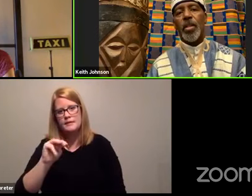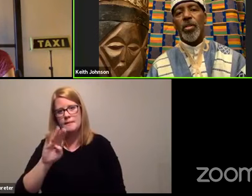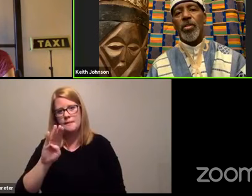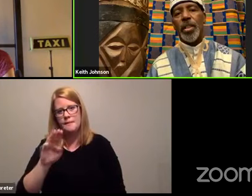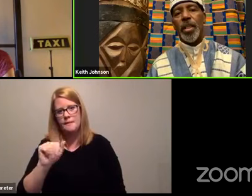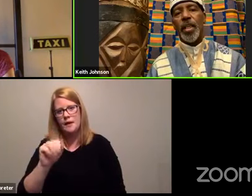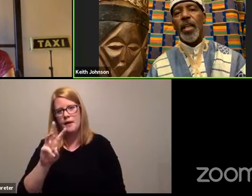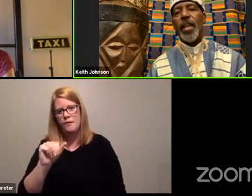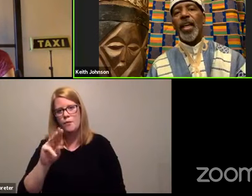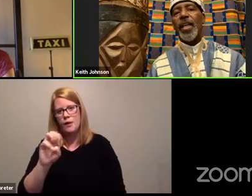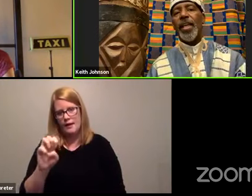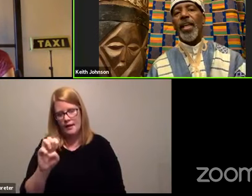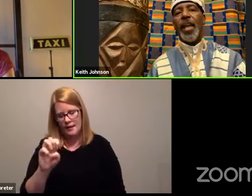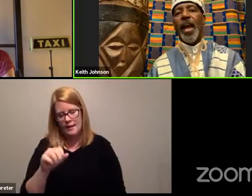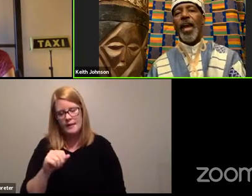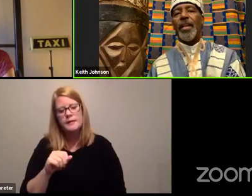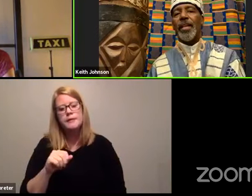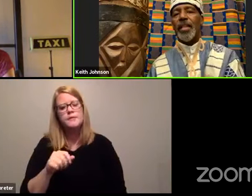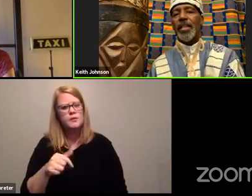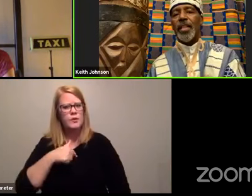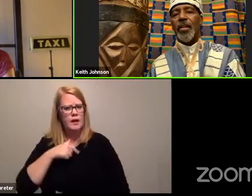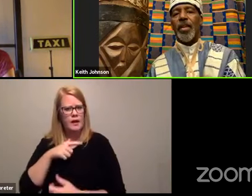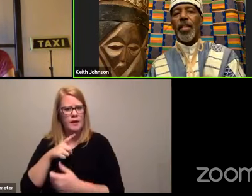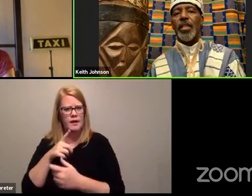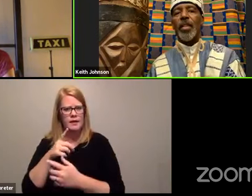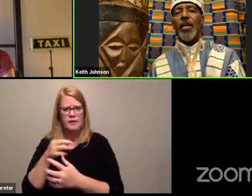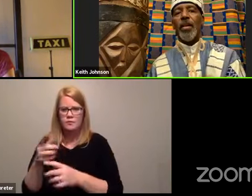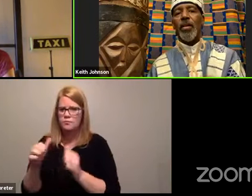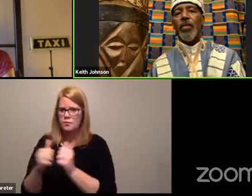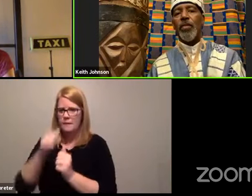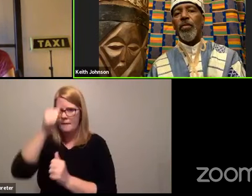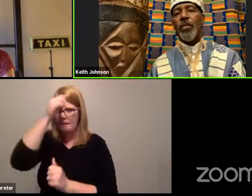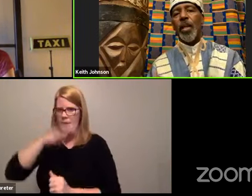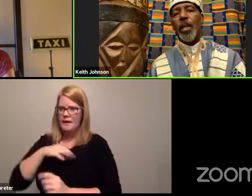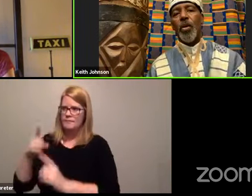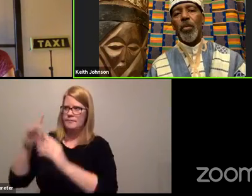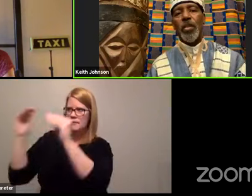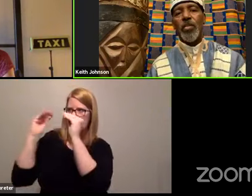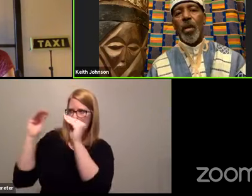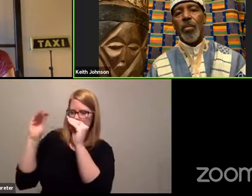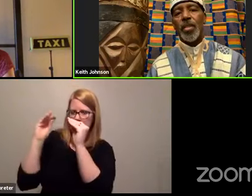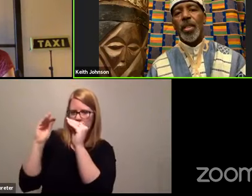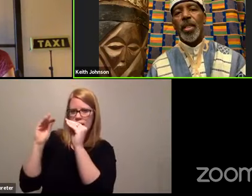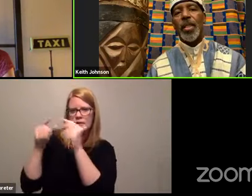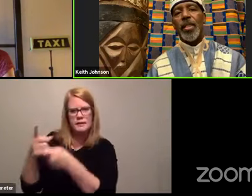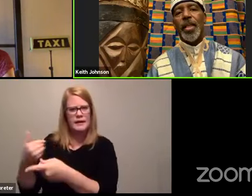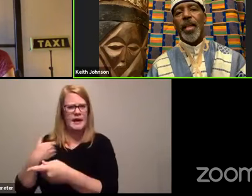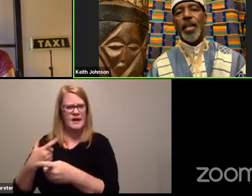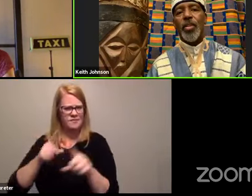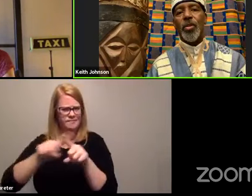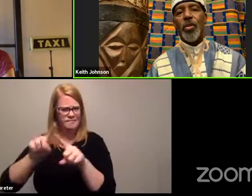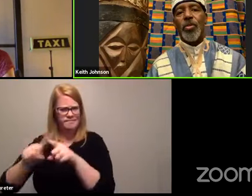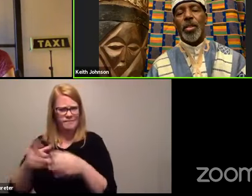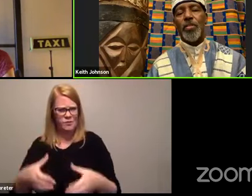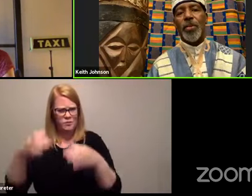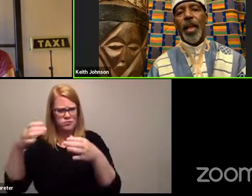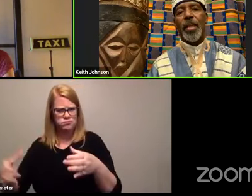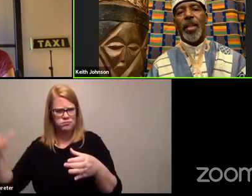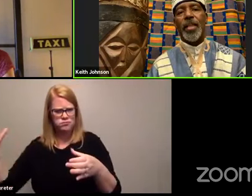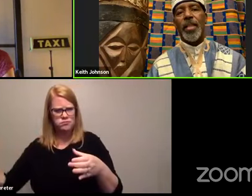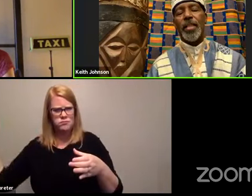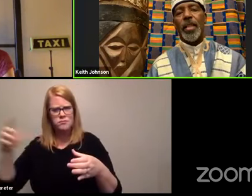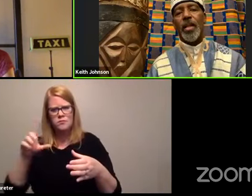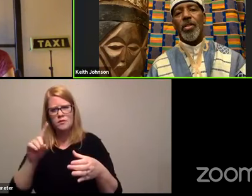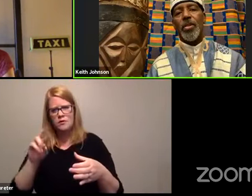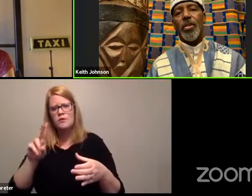Babatunde Olatunji, and he had a series of Ngoma drums that he used and